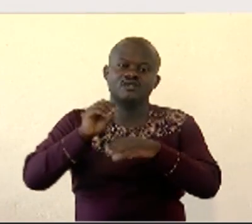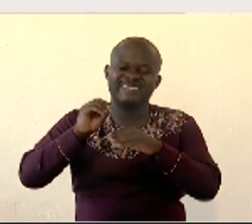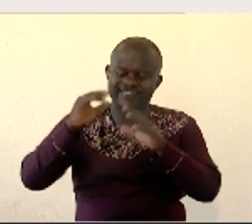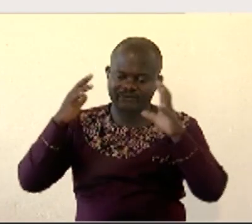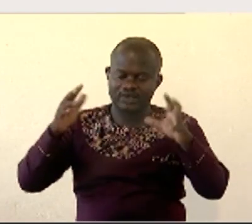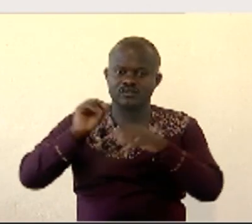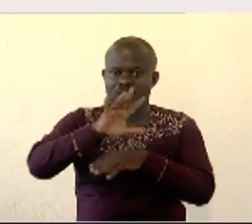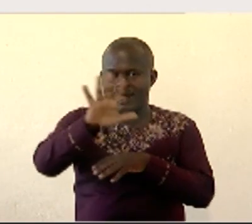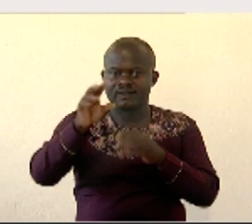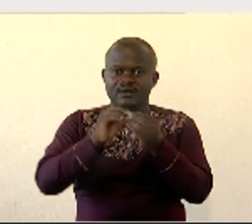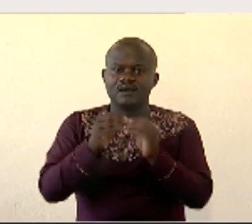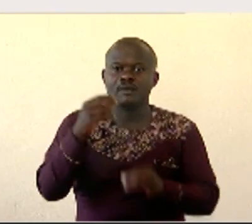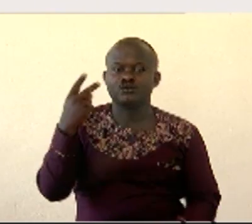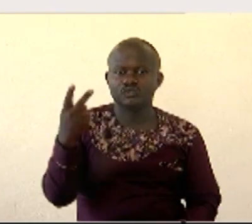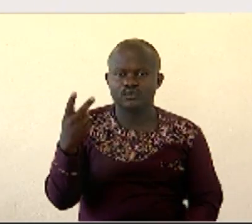We have number 2.